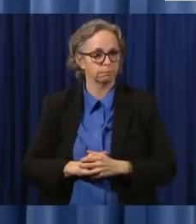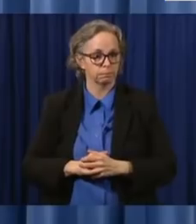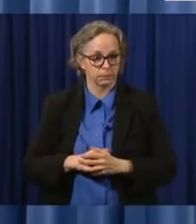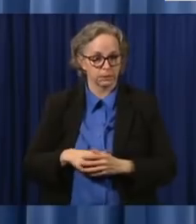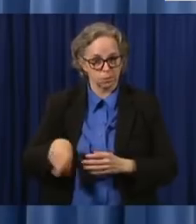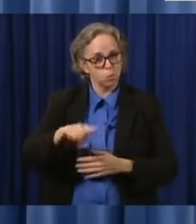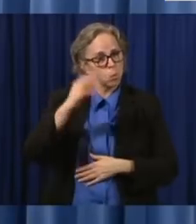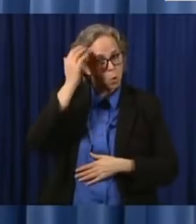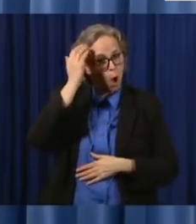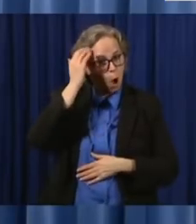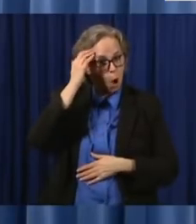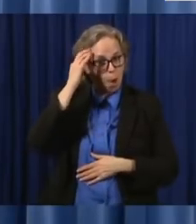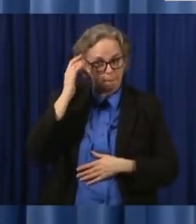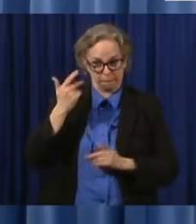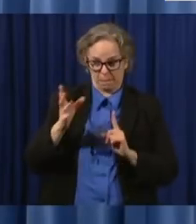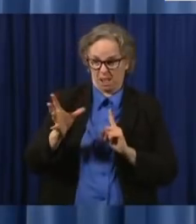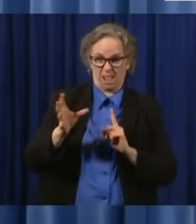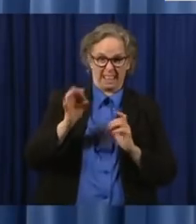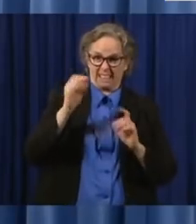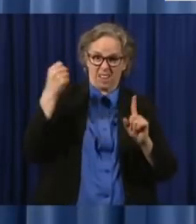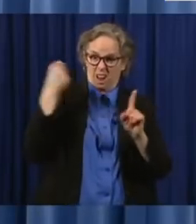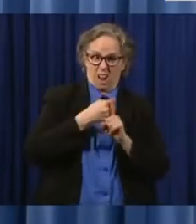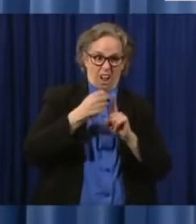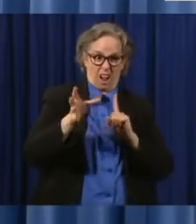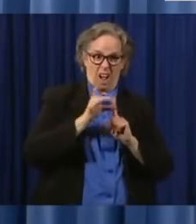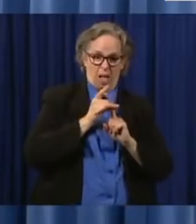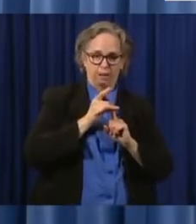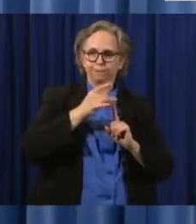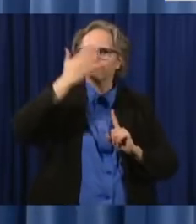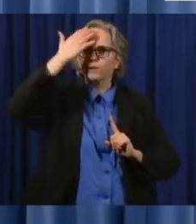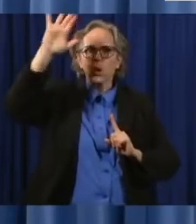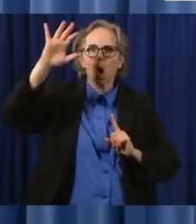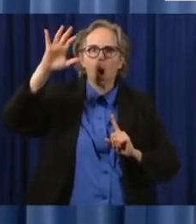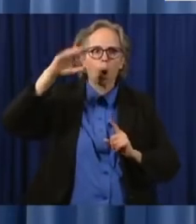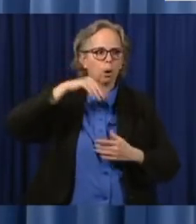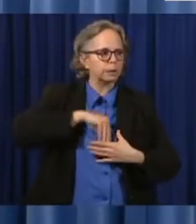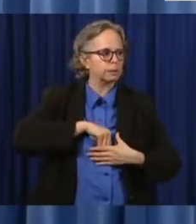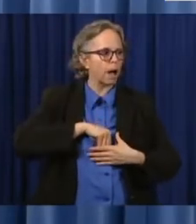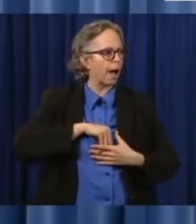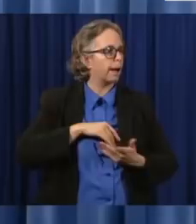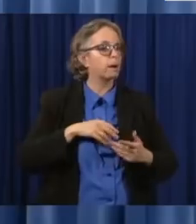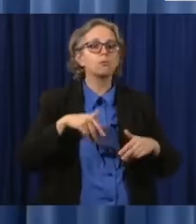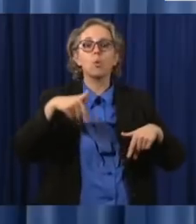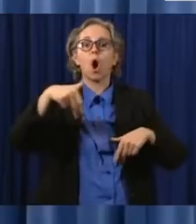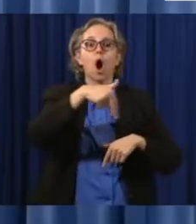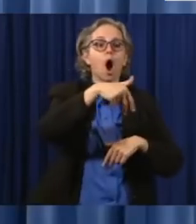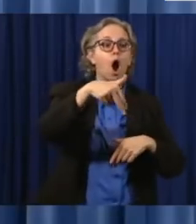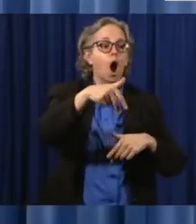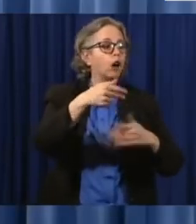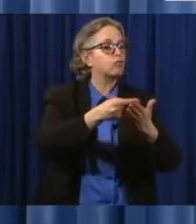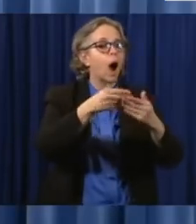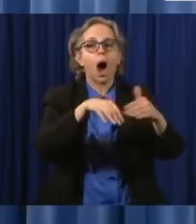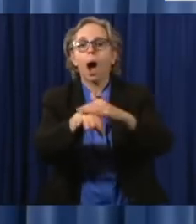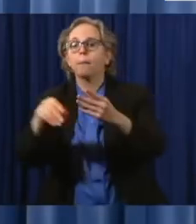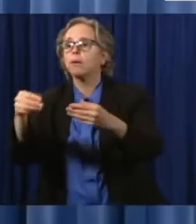the virus, but who do not show symptoms and certainly do not know themselves that they have it.